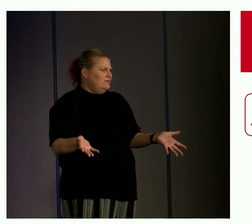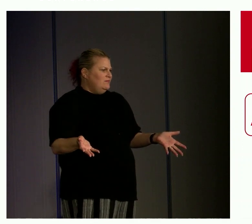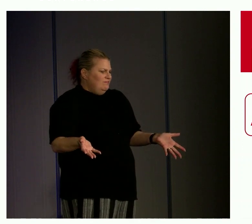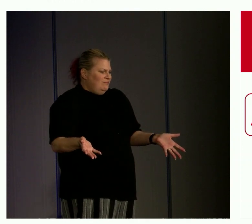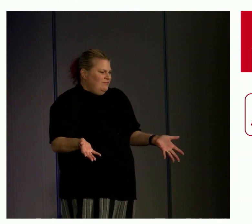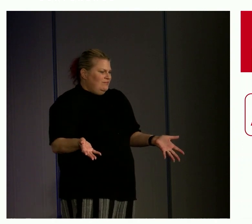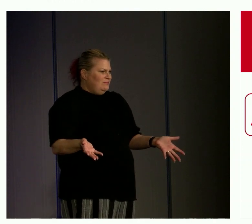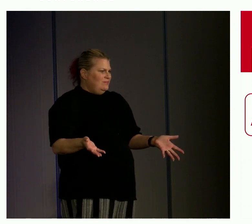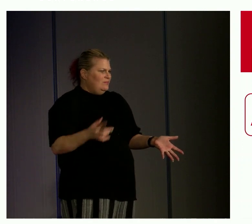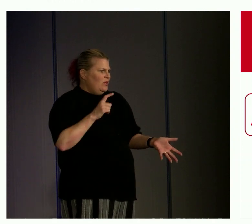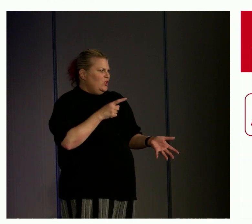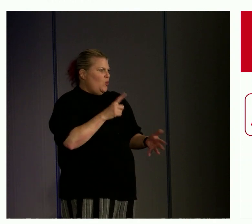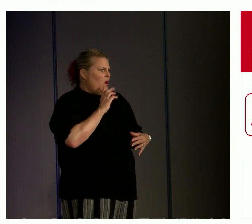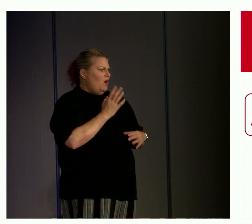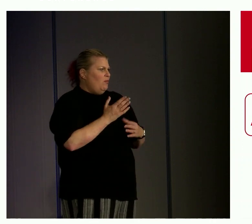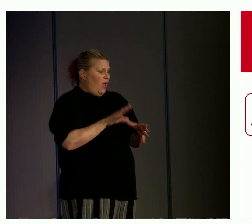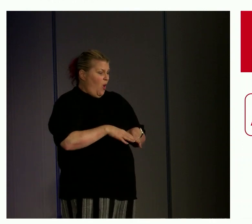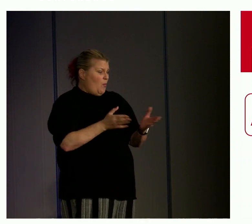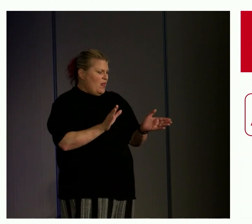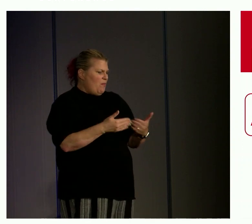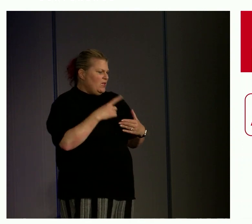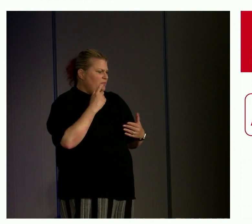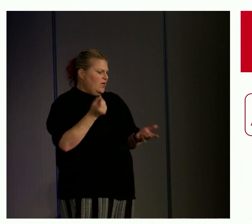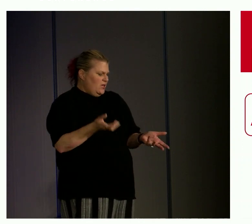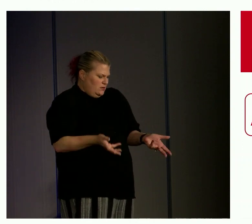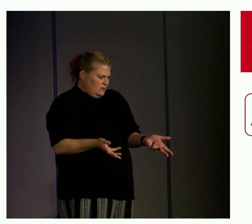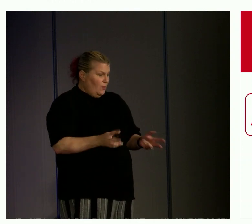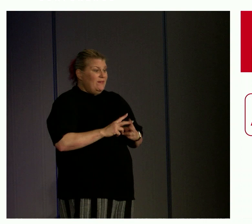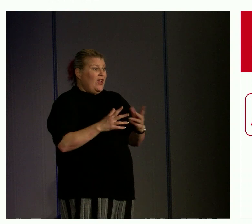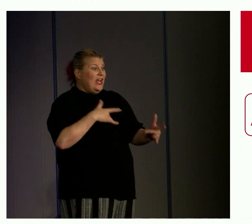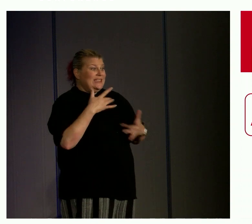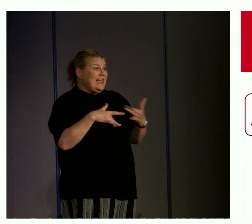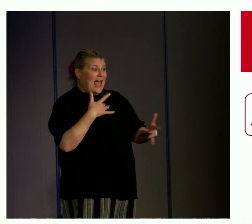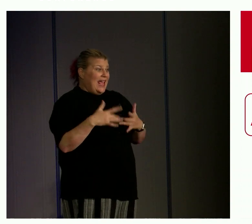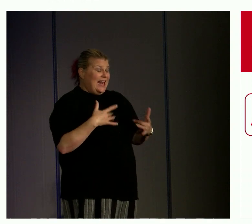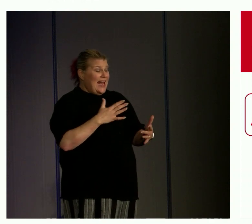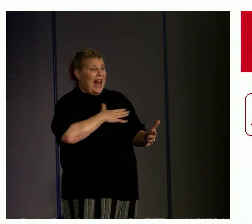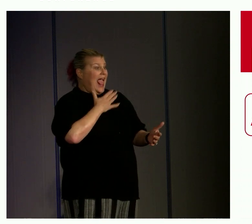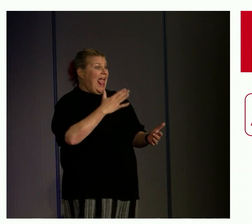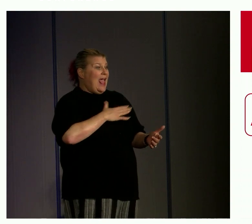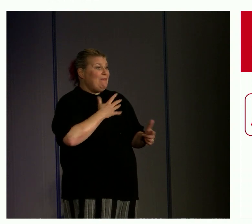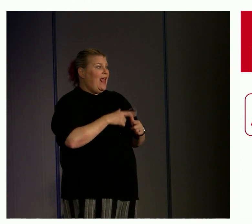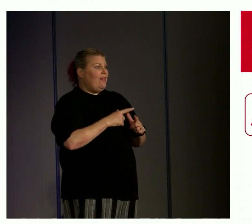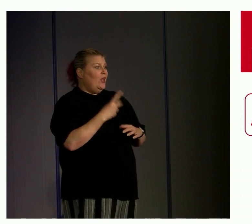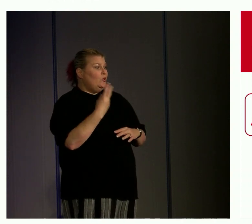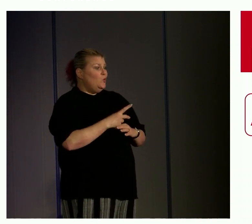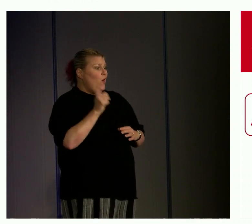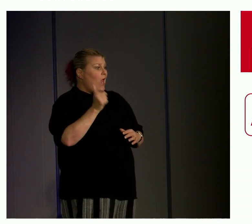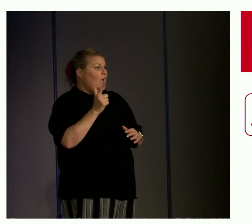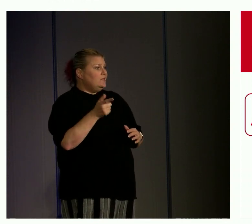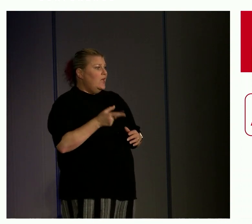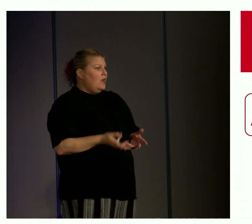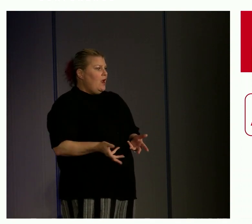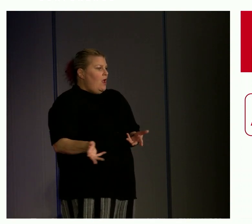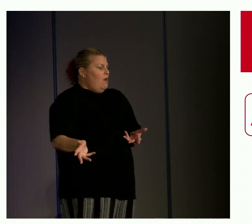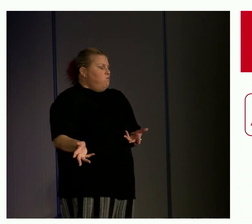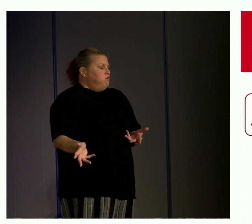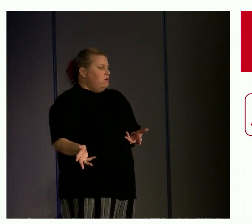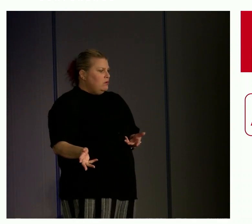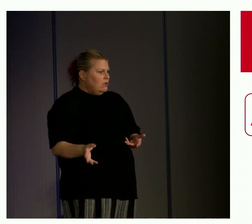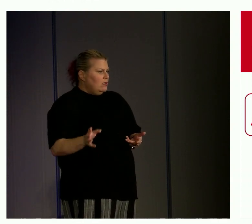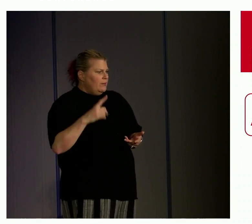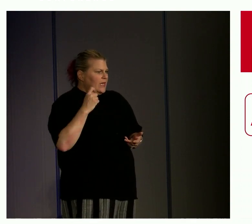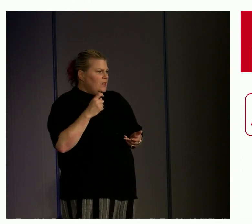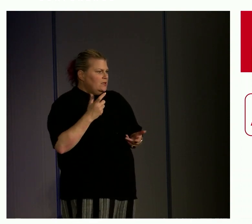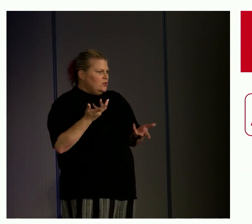because you will probably open the box because you will be very excited and happy, and 2 days after, you will leave that on the shelf because